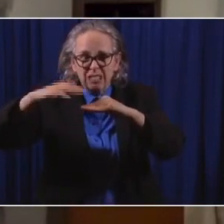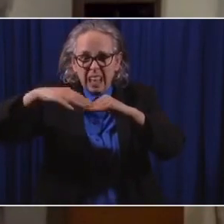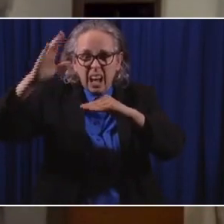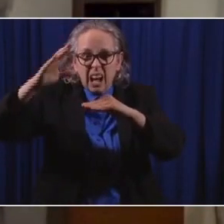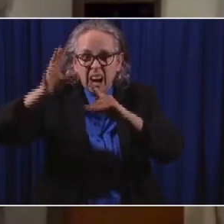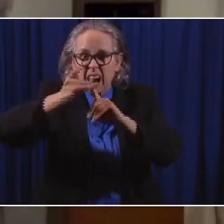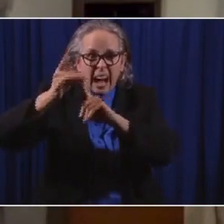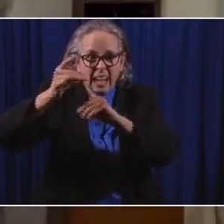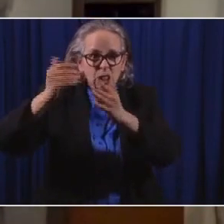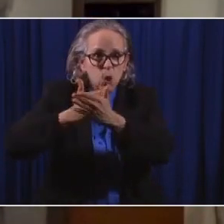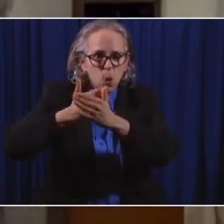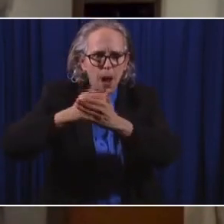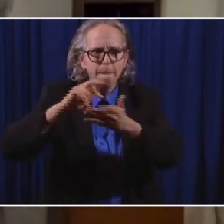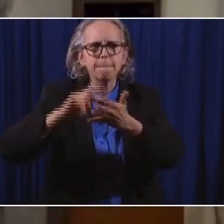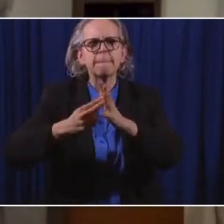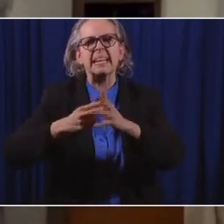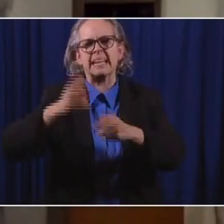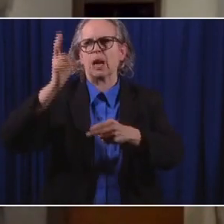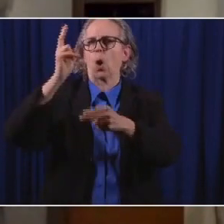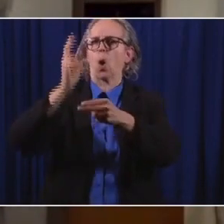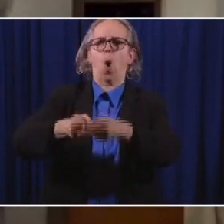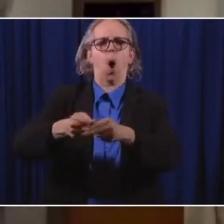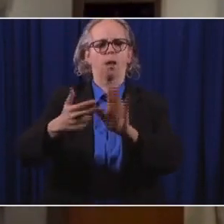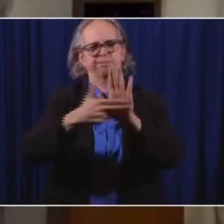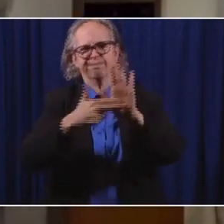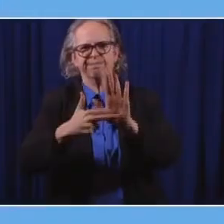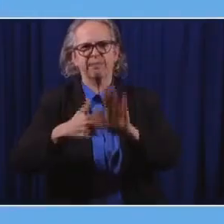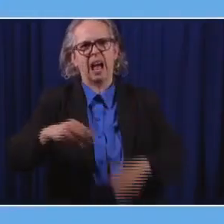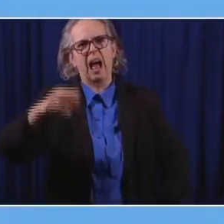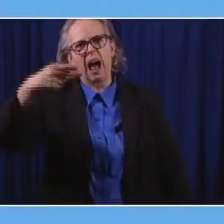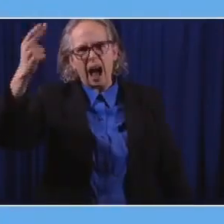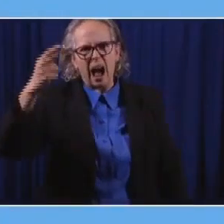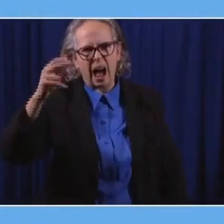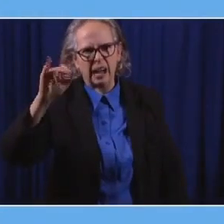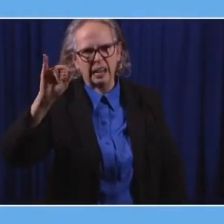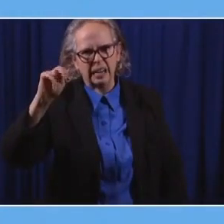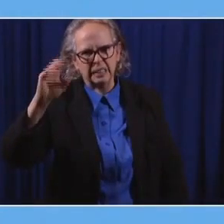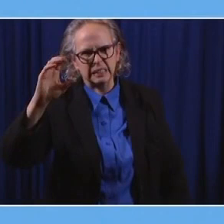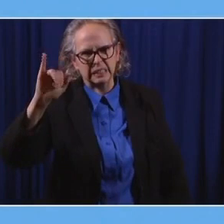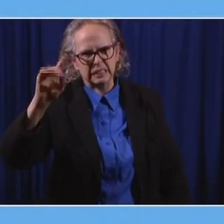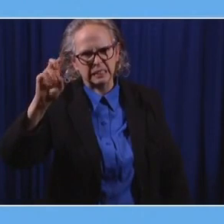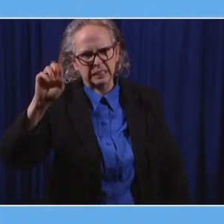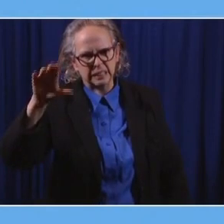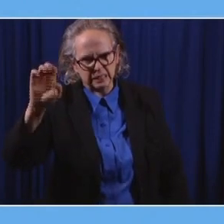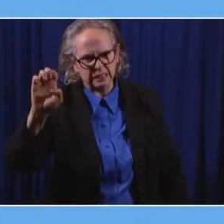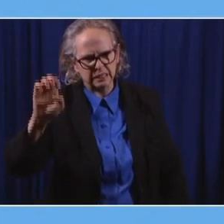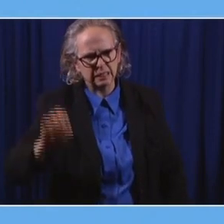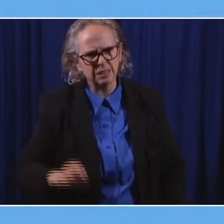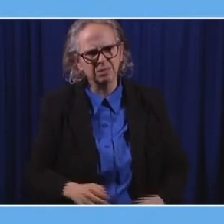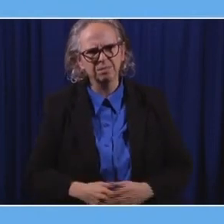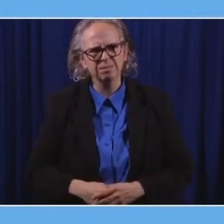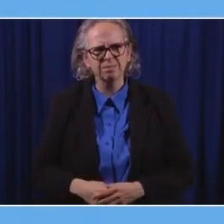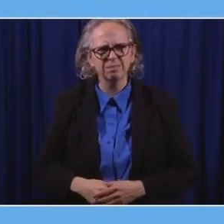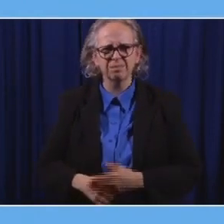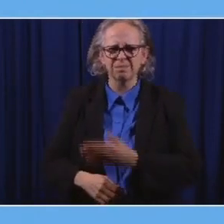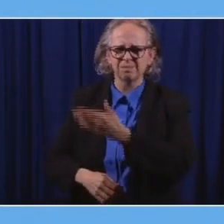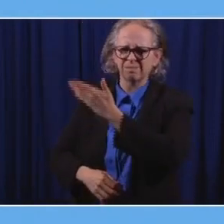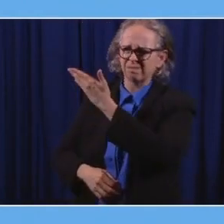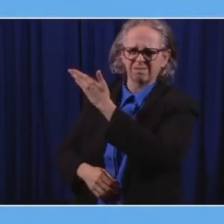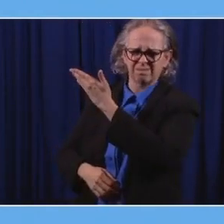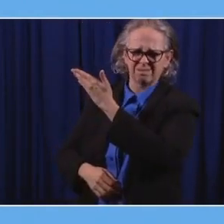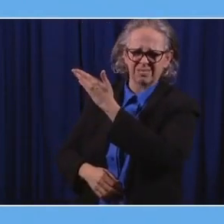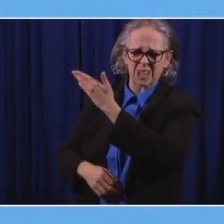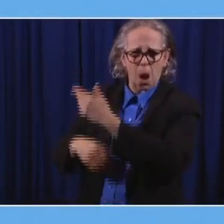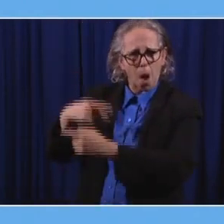Let's go to the next slide. Again, this again tells us we have Putnam County at 9 times the